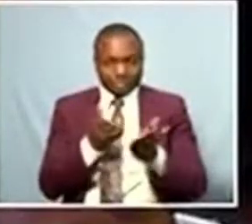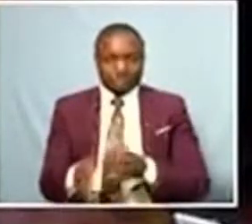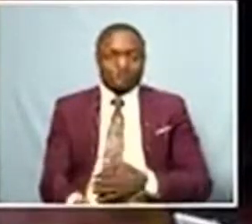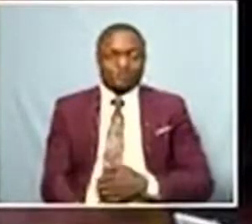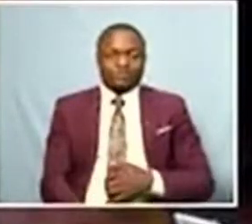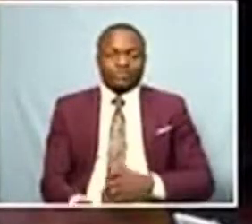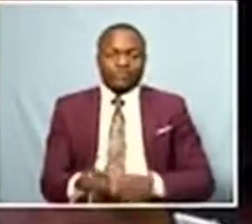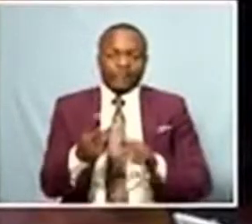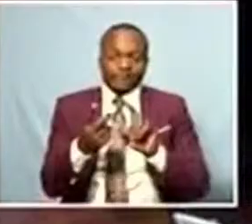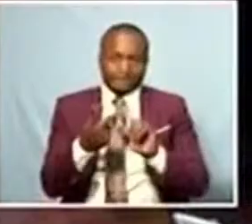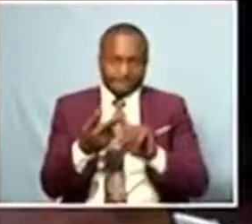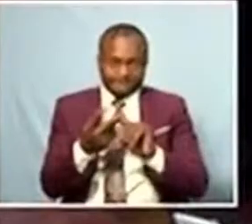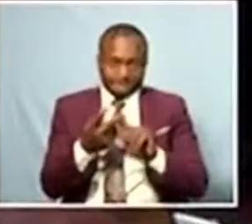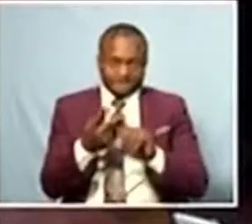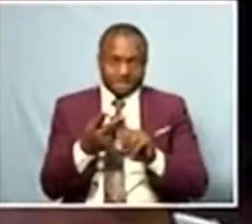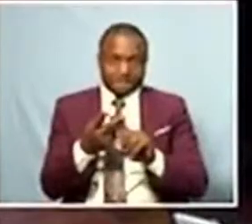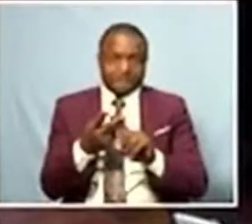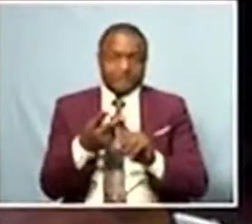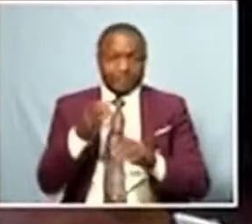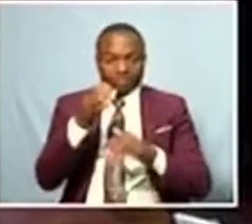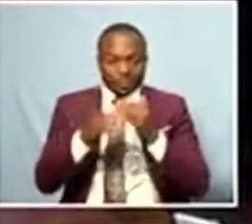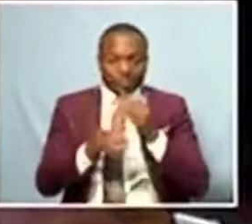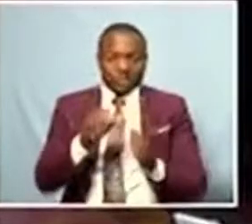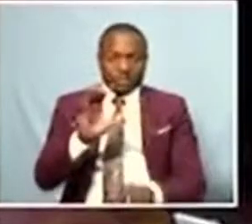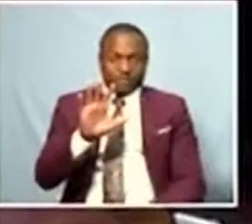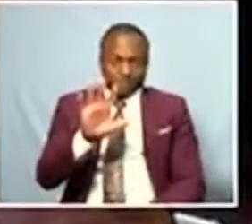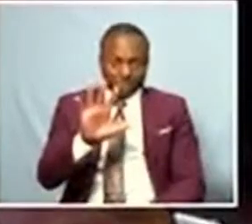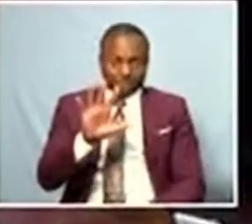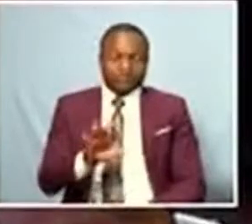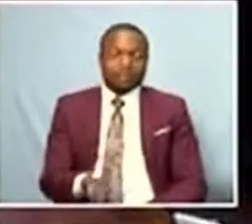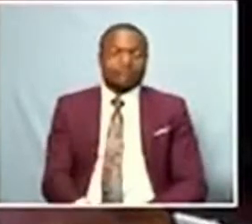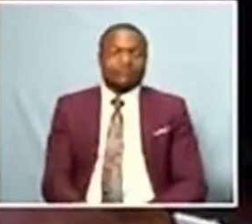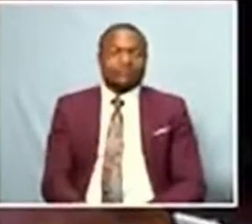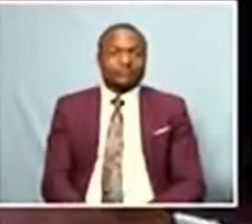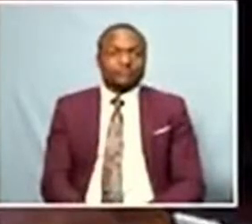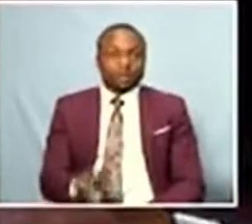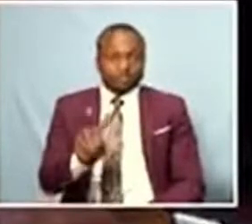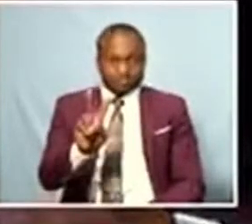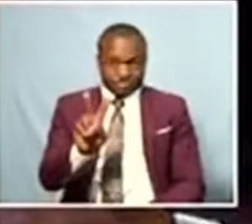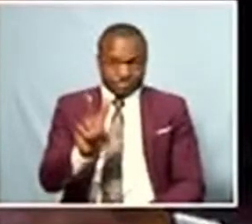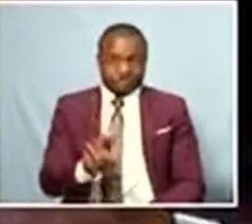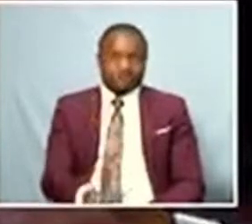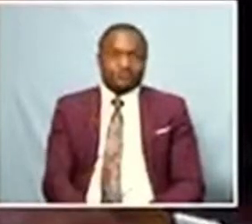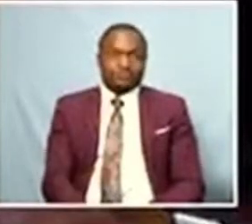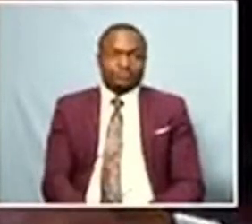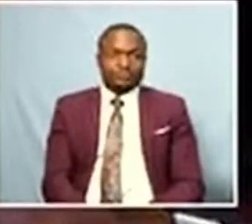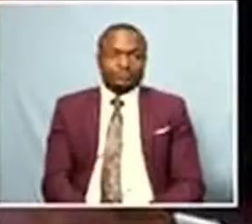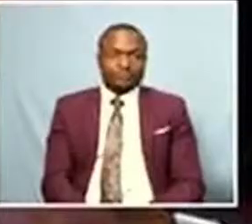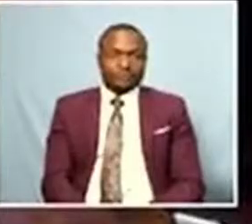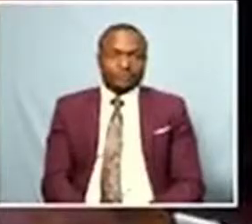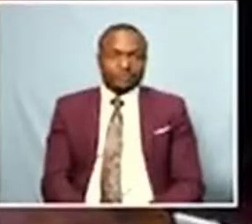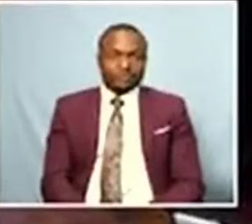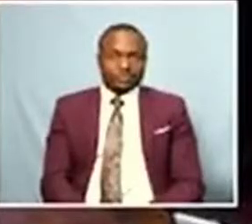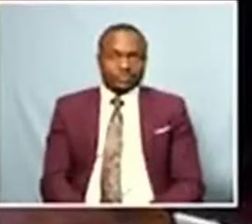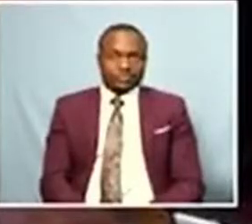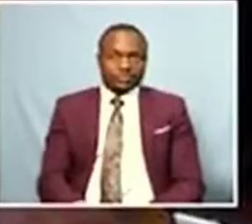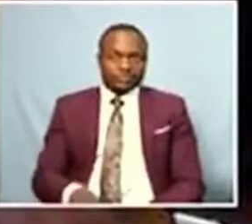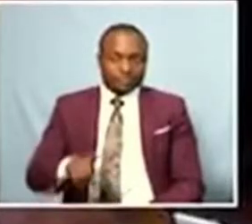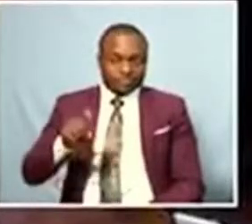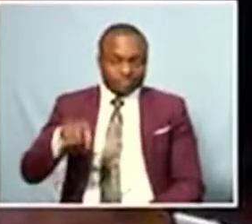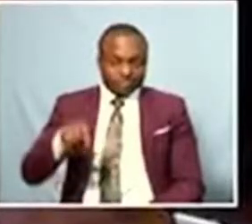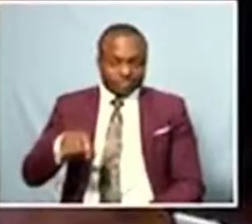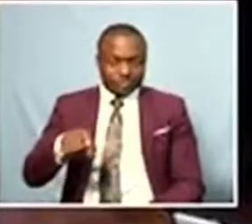The second clause is Clause 5(2) on the requirements for appointment